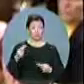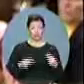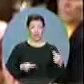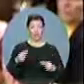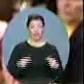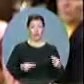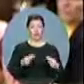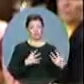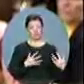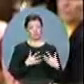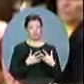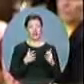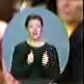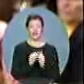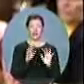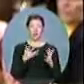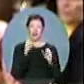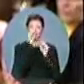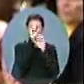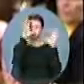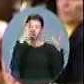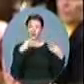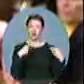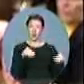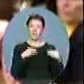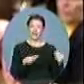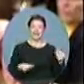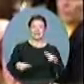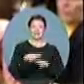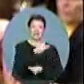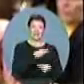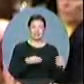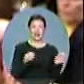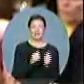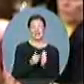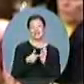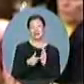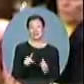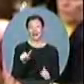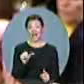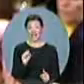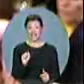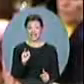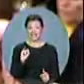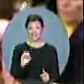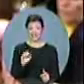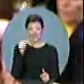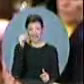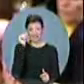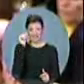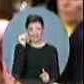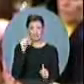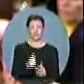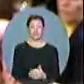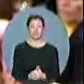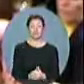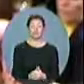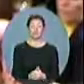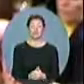Gateways and Corridors strategy. And, Mr. Speaker, the Prime Minister reiterated